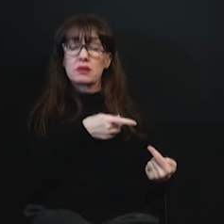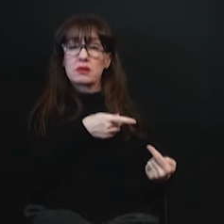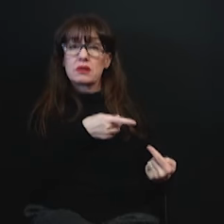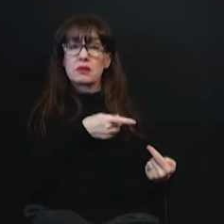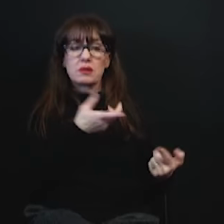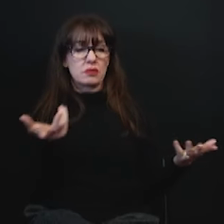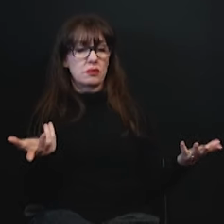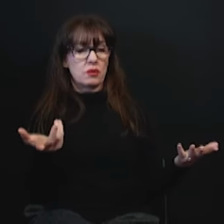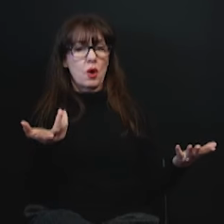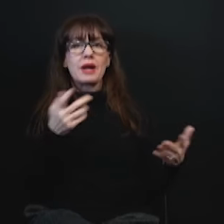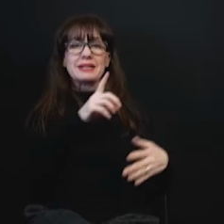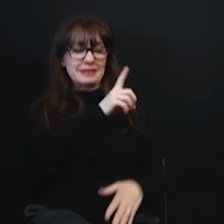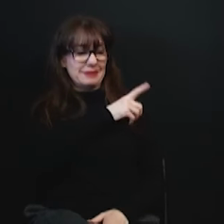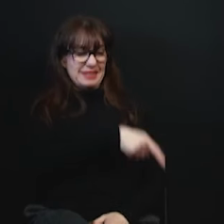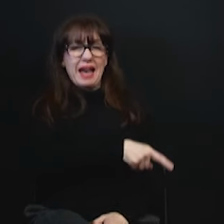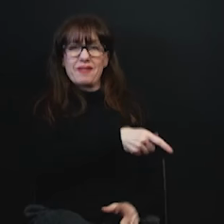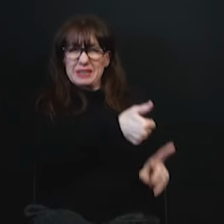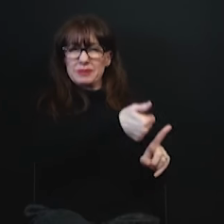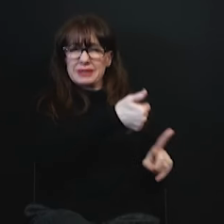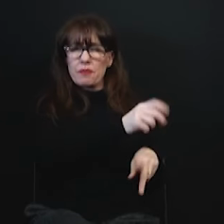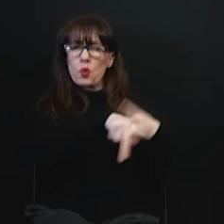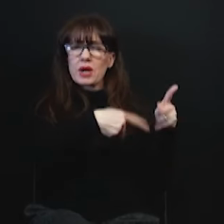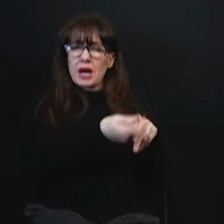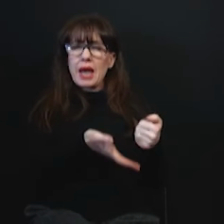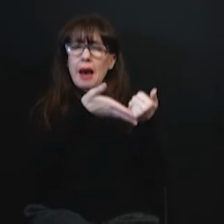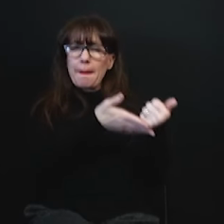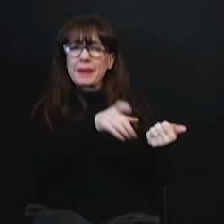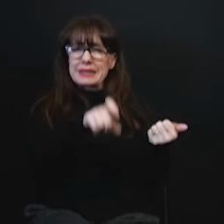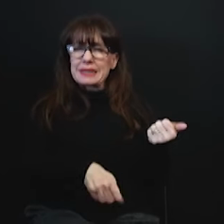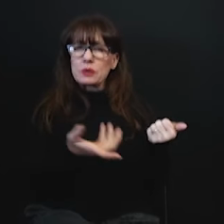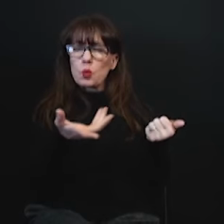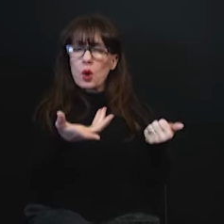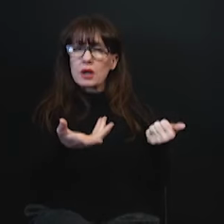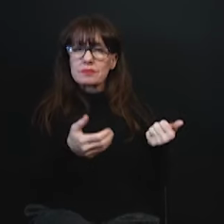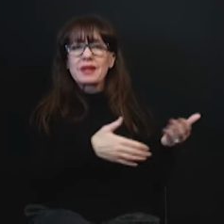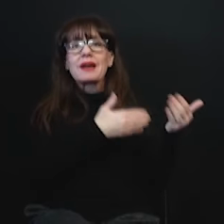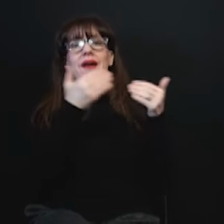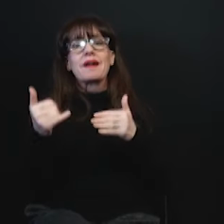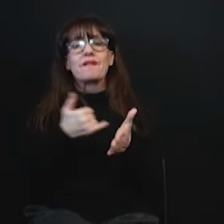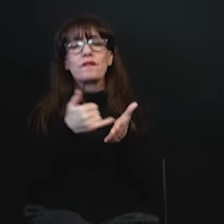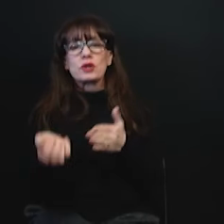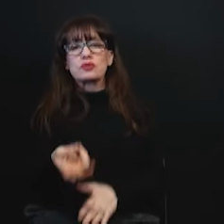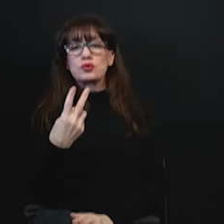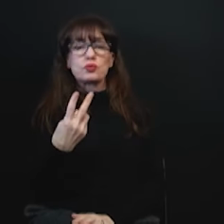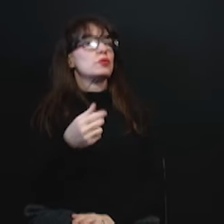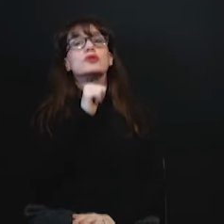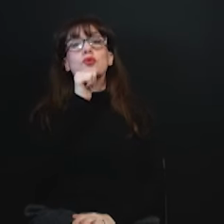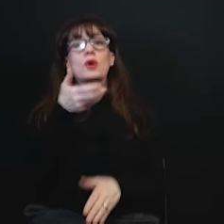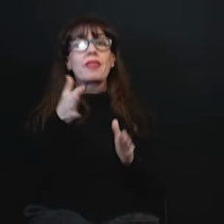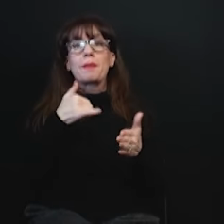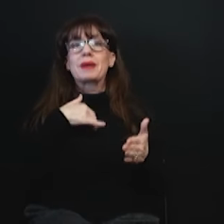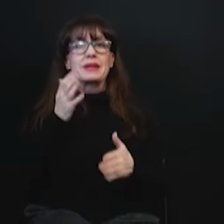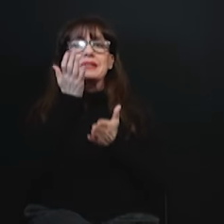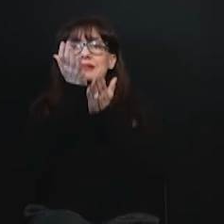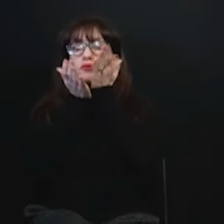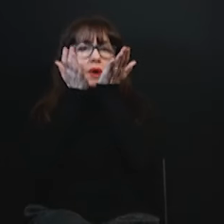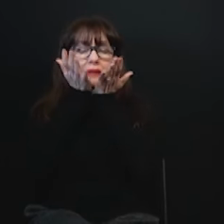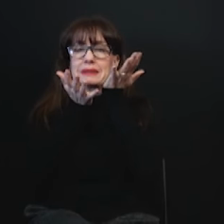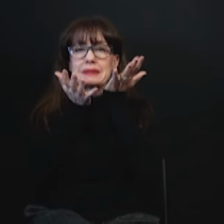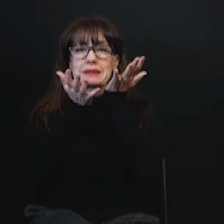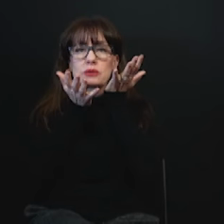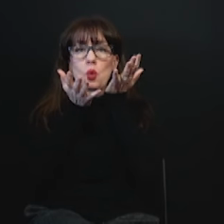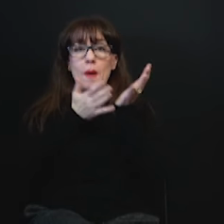What kind of help did David need in particular in this case? He goes on, verse 2, he says, "Do not let me be disgraced,